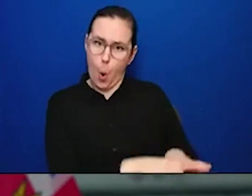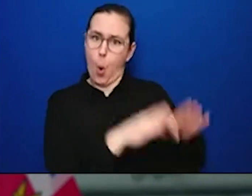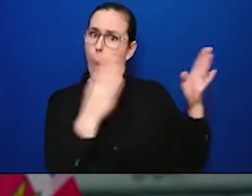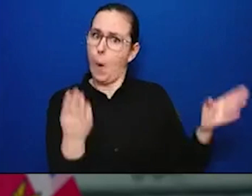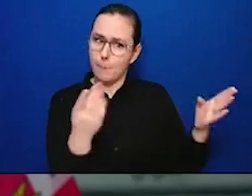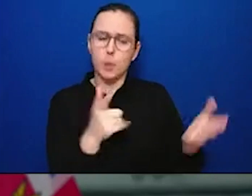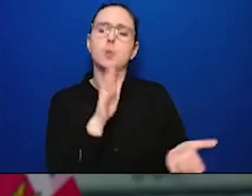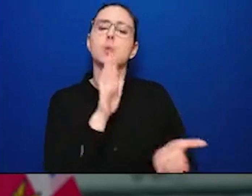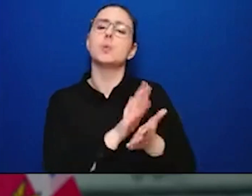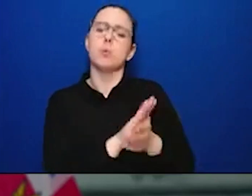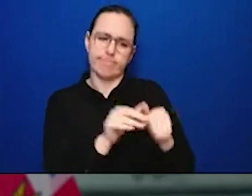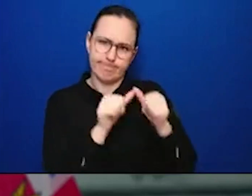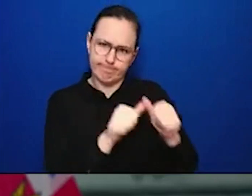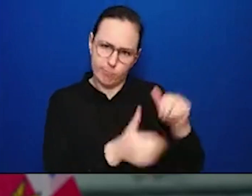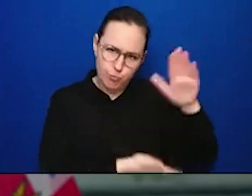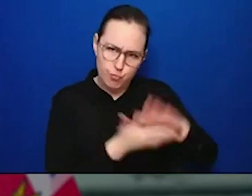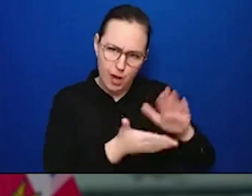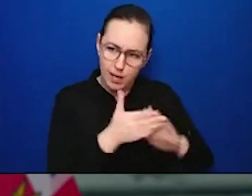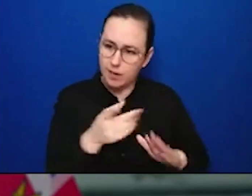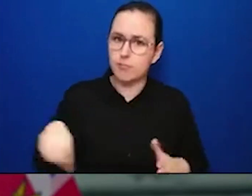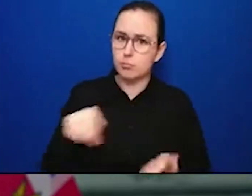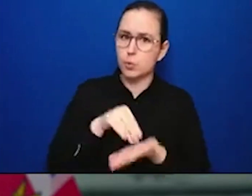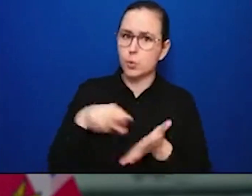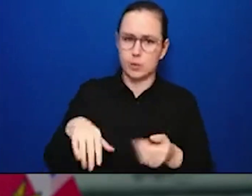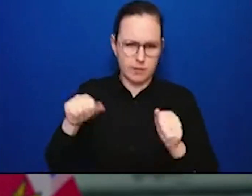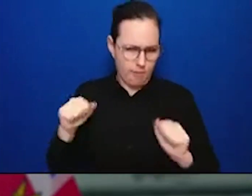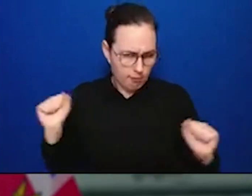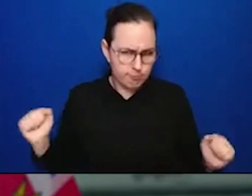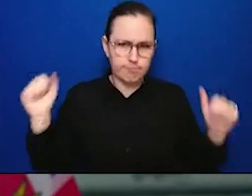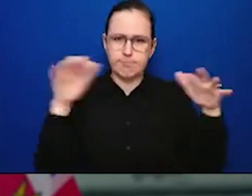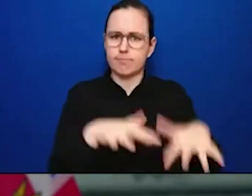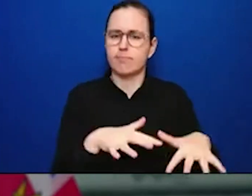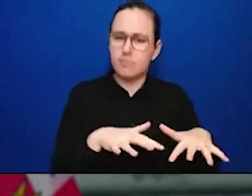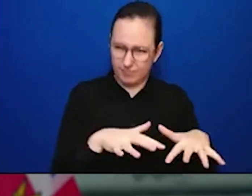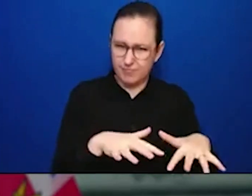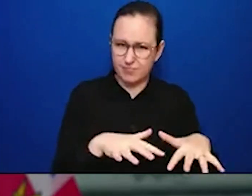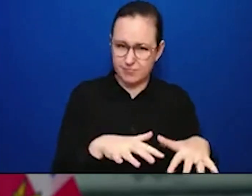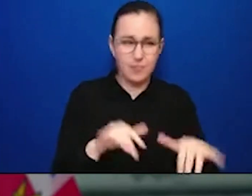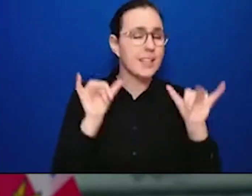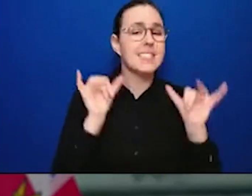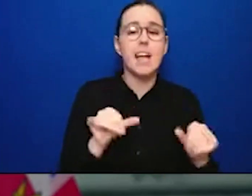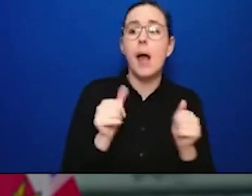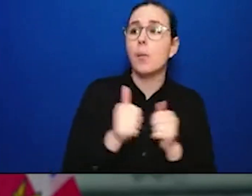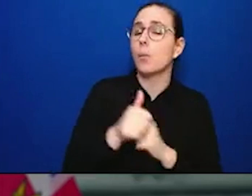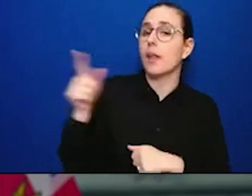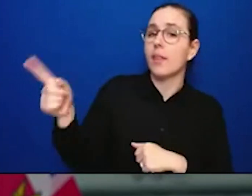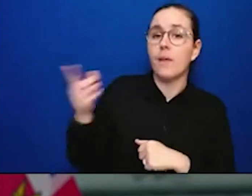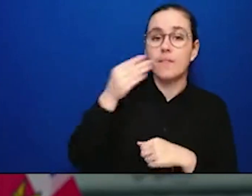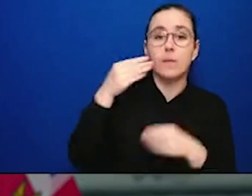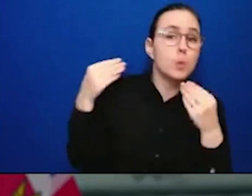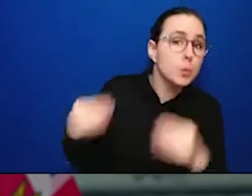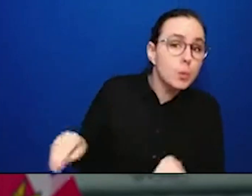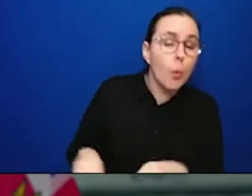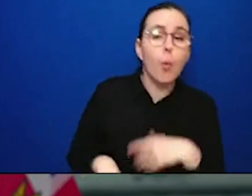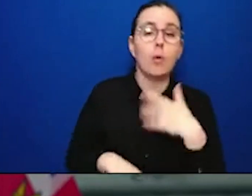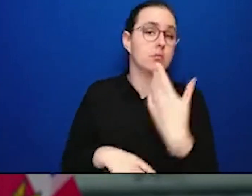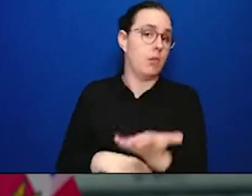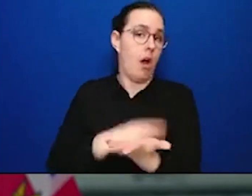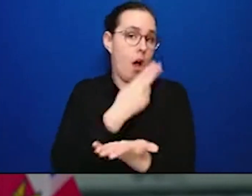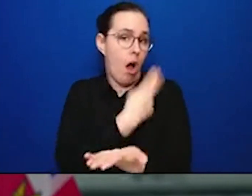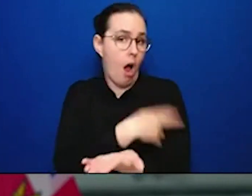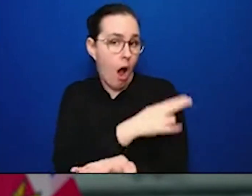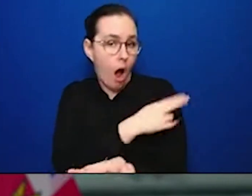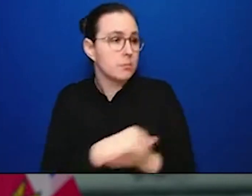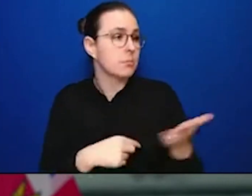children, just as we've kept grocery stores and pharmacies and hospitals open. This is going to be and remains our